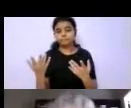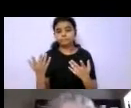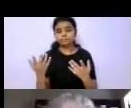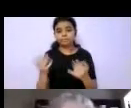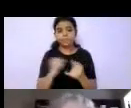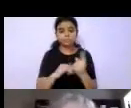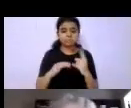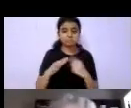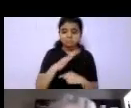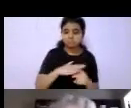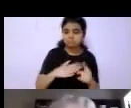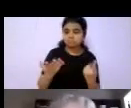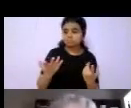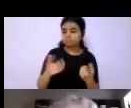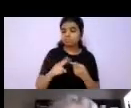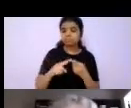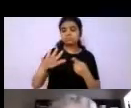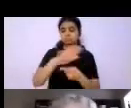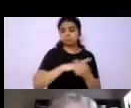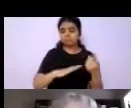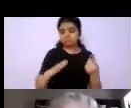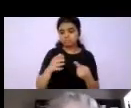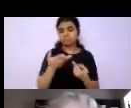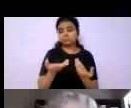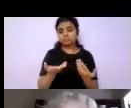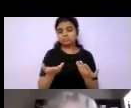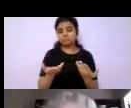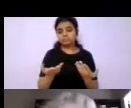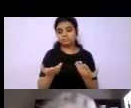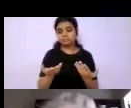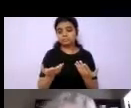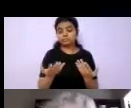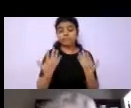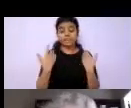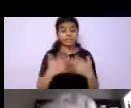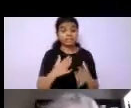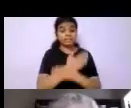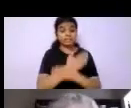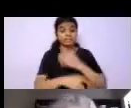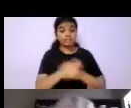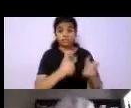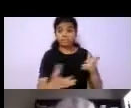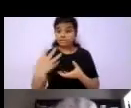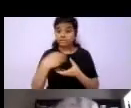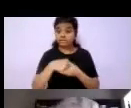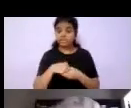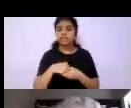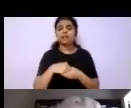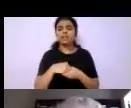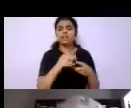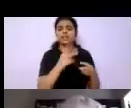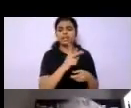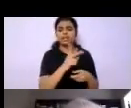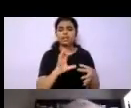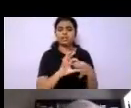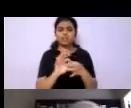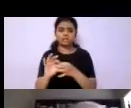social environment in which a disabled body lives.